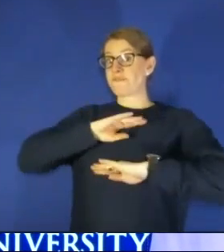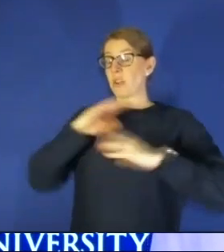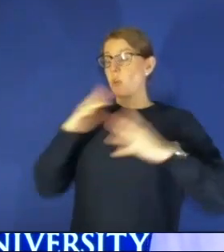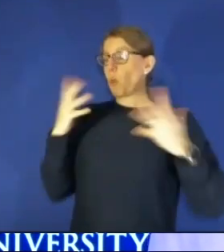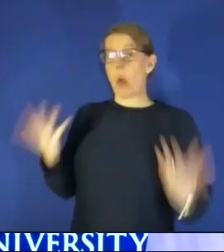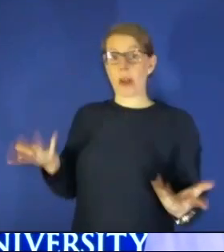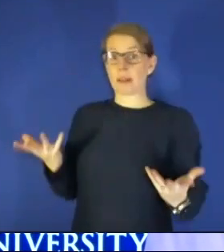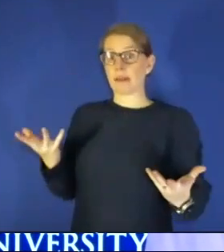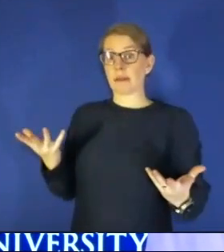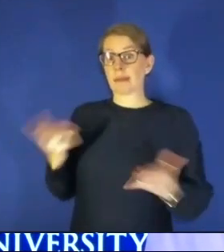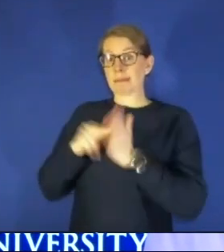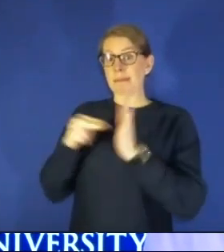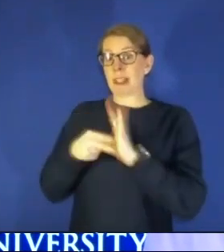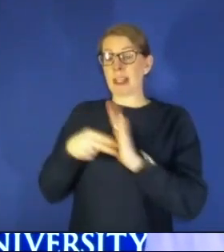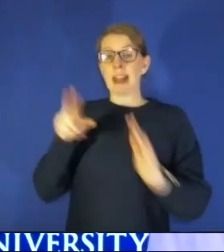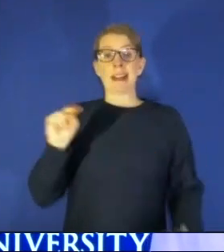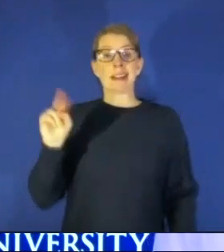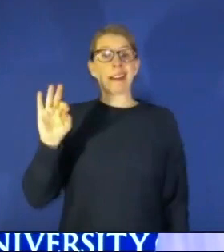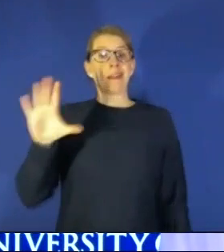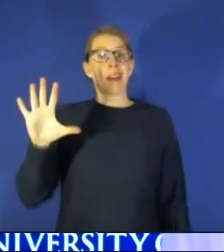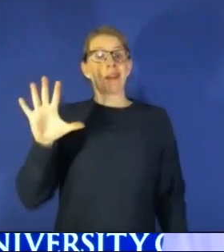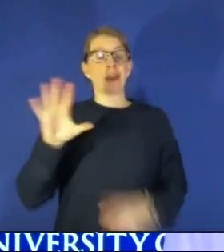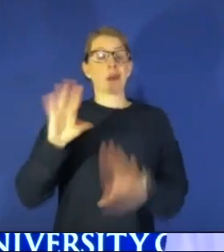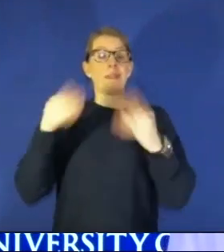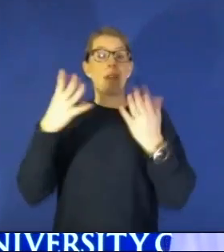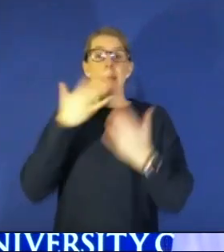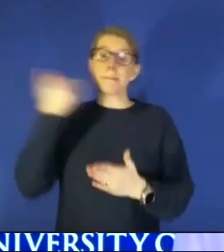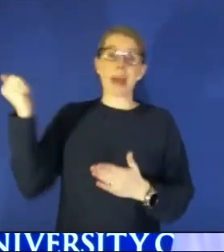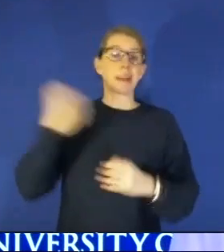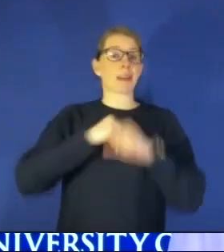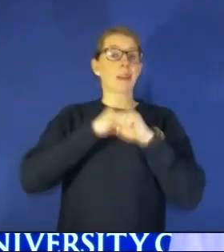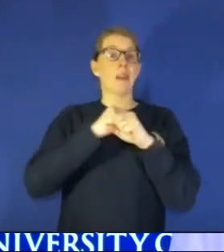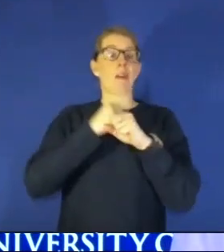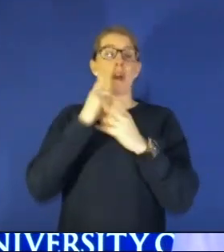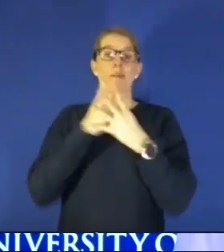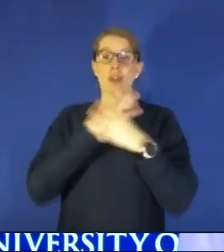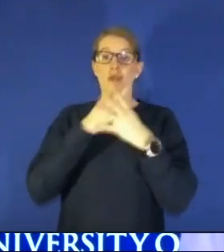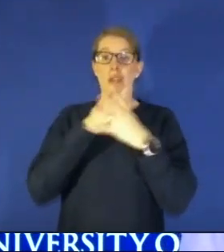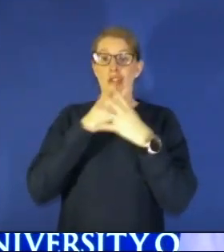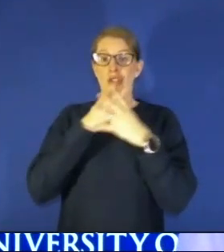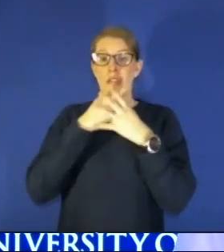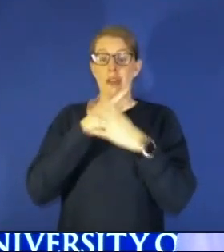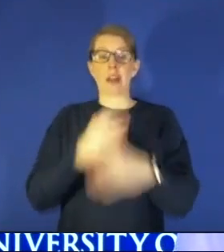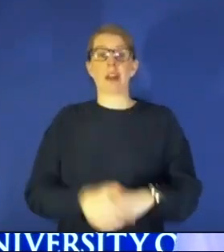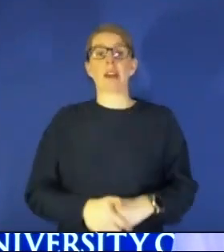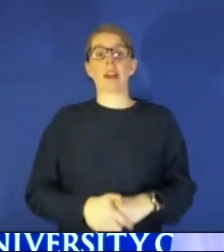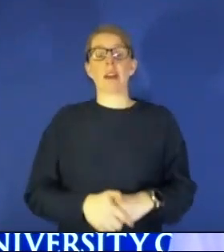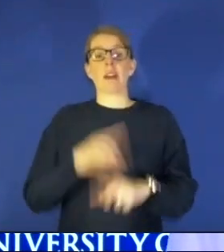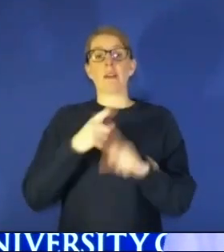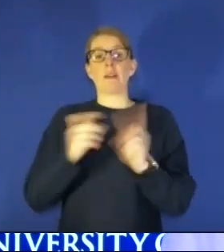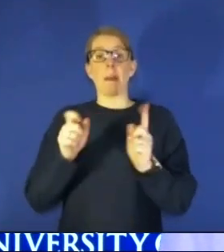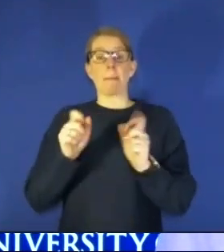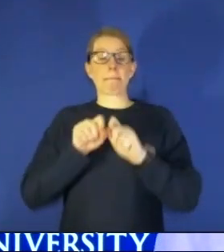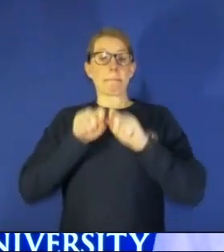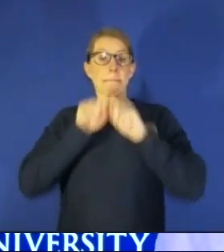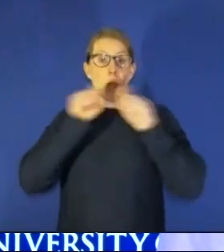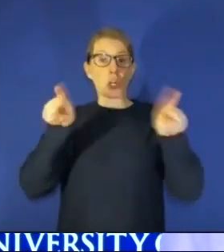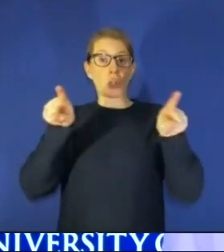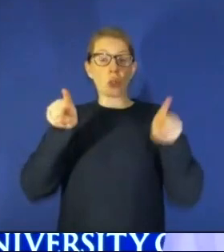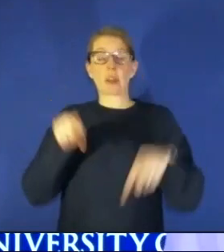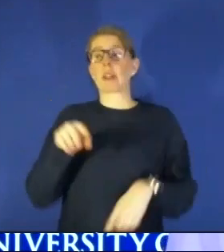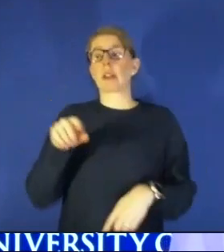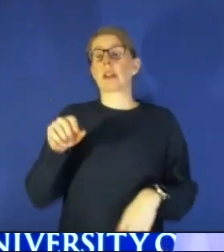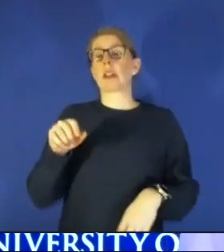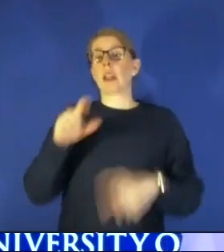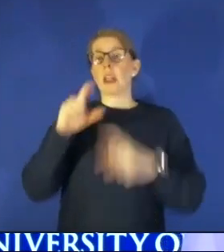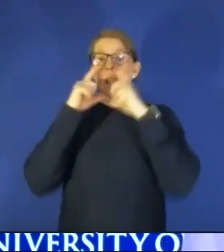masks provide the best protection for filtration against particles. Surgical masks are better, and cloth masks, those